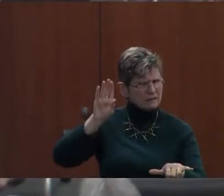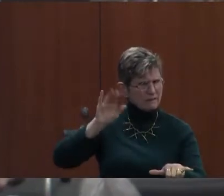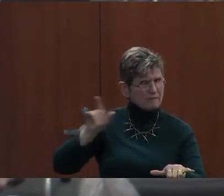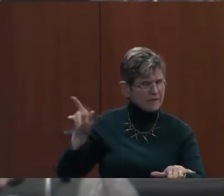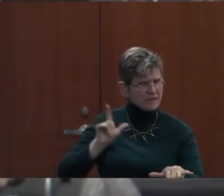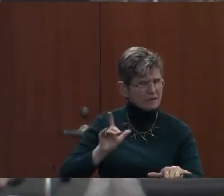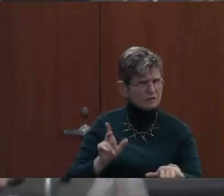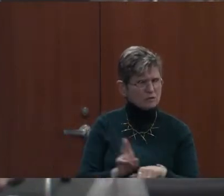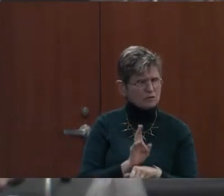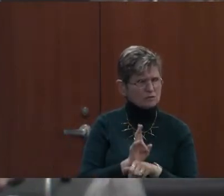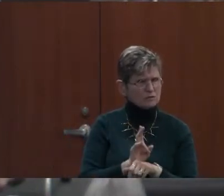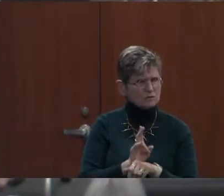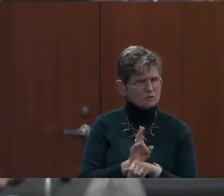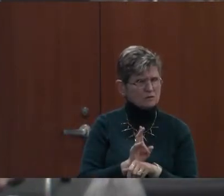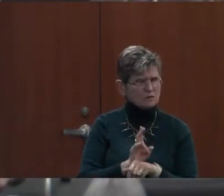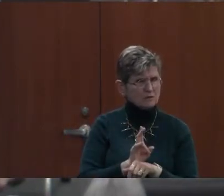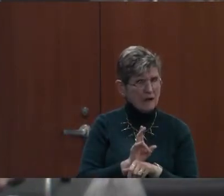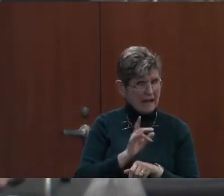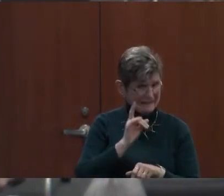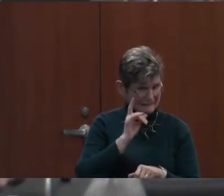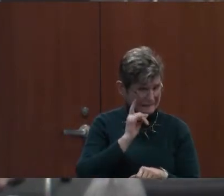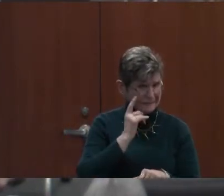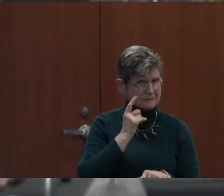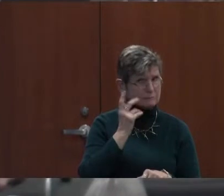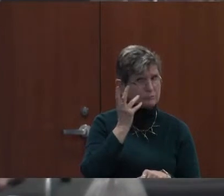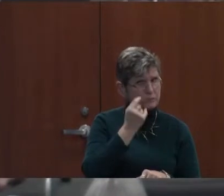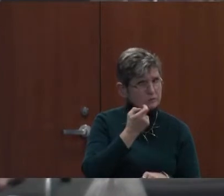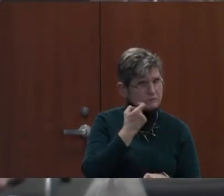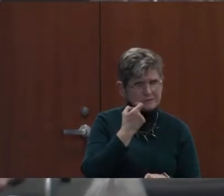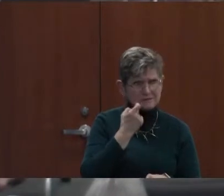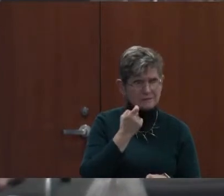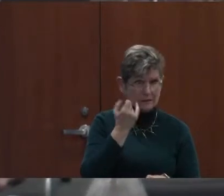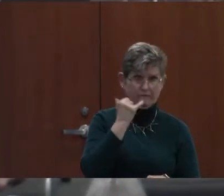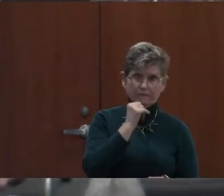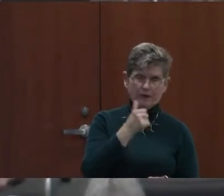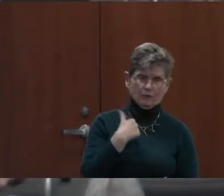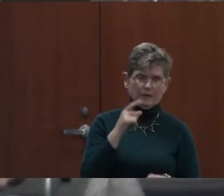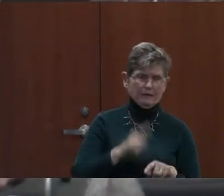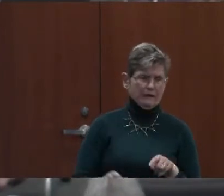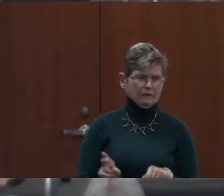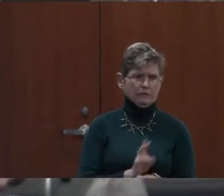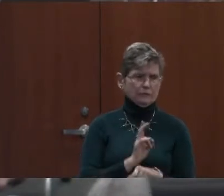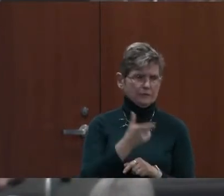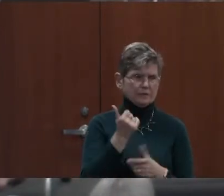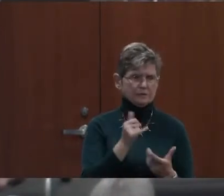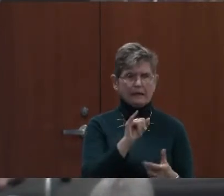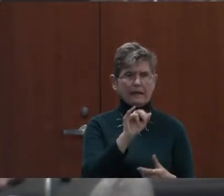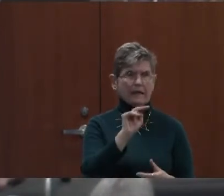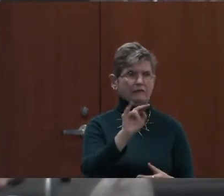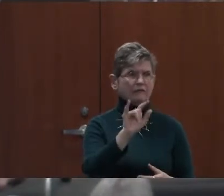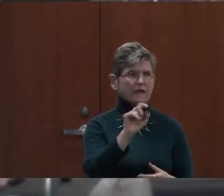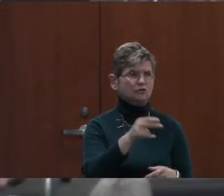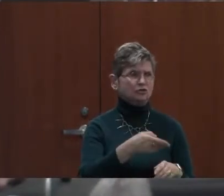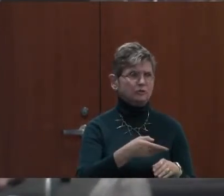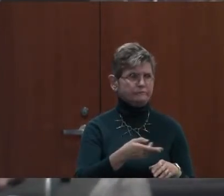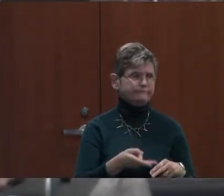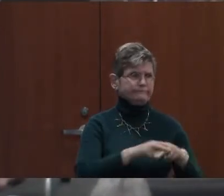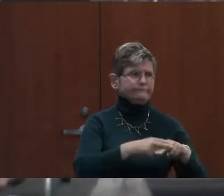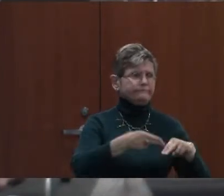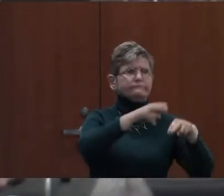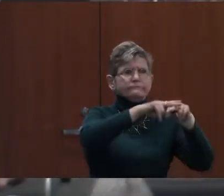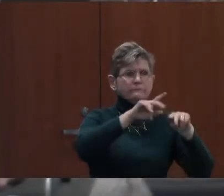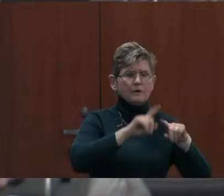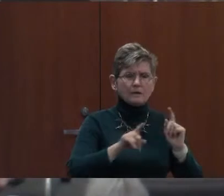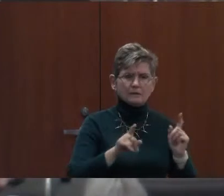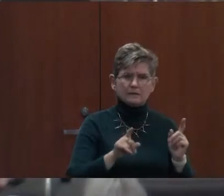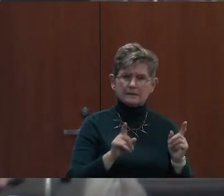used? I got to imagine it's relatively recent, otherwise we wouldn't be able to use it with inflation the way it is. But, you know, are we certain, is